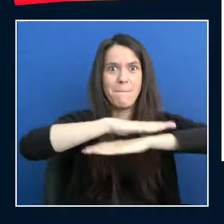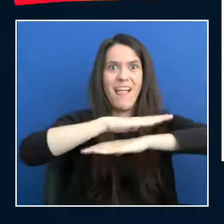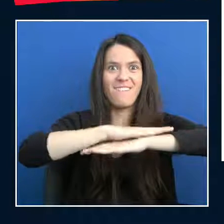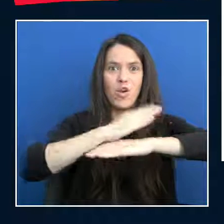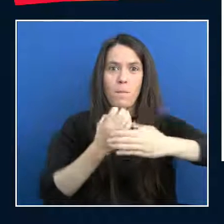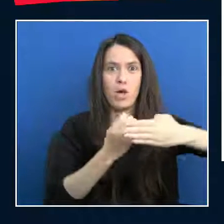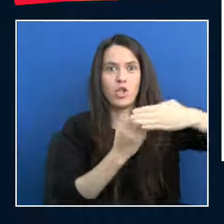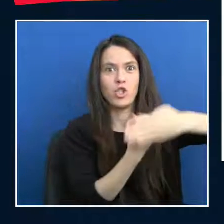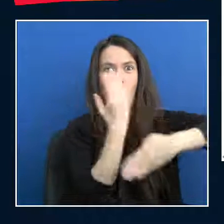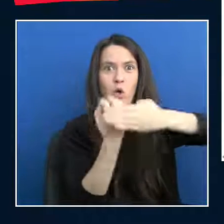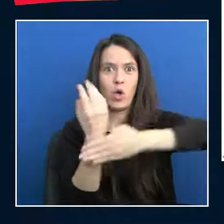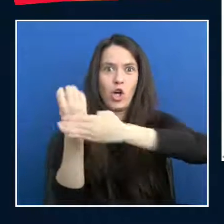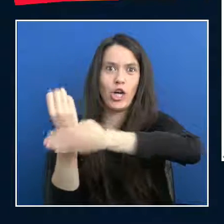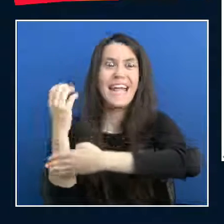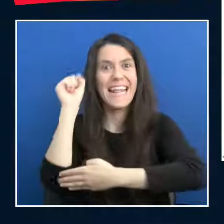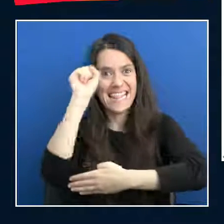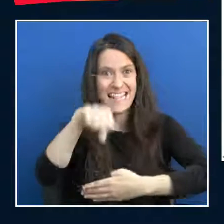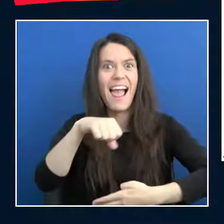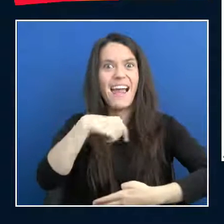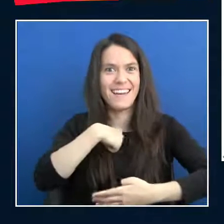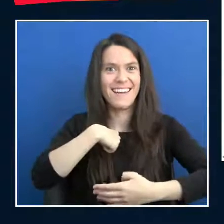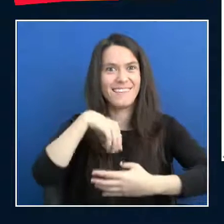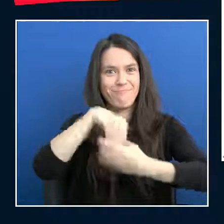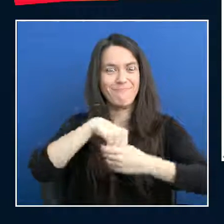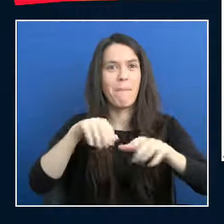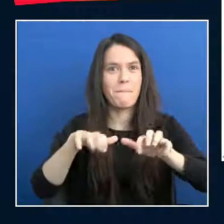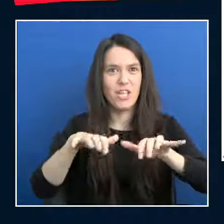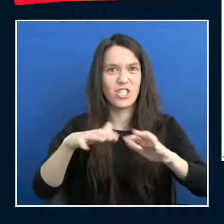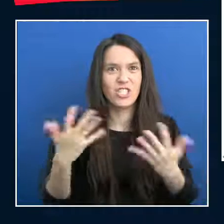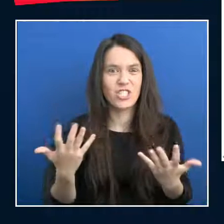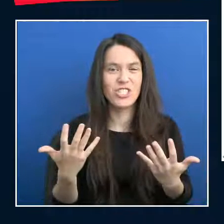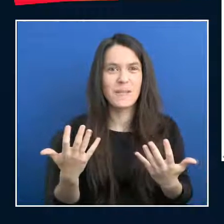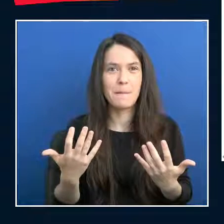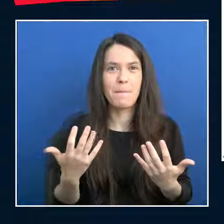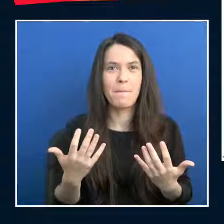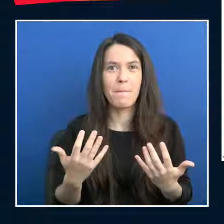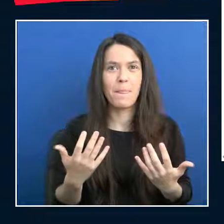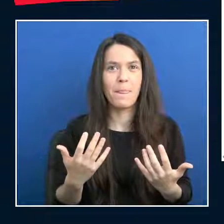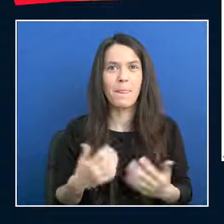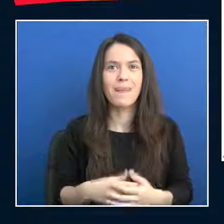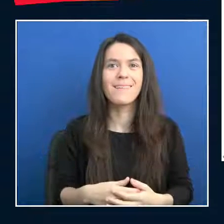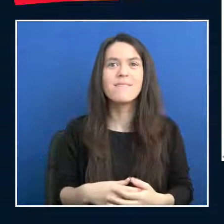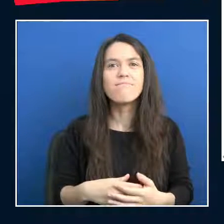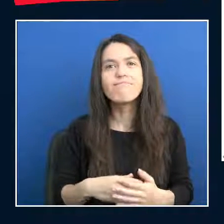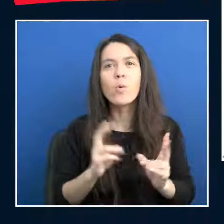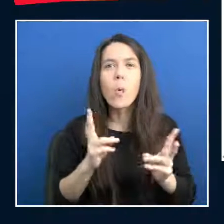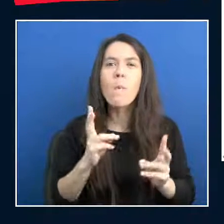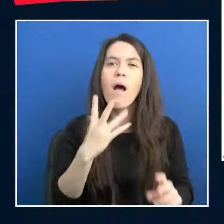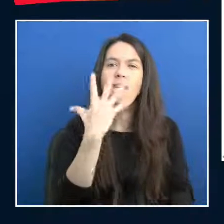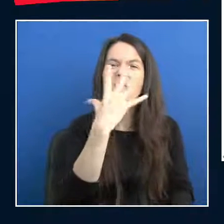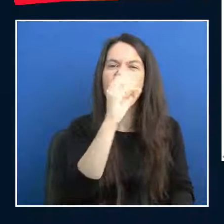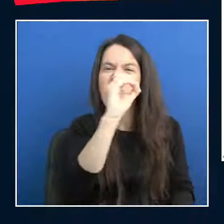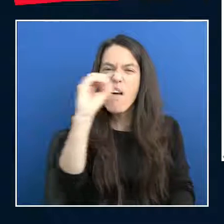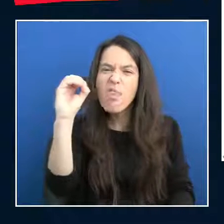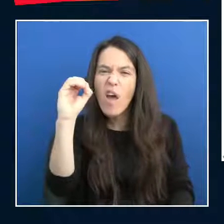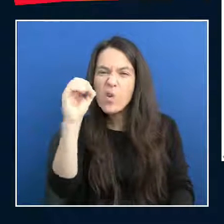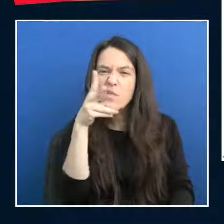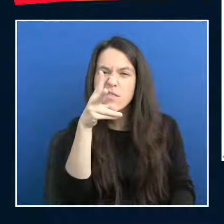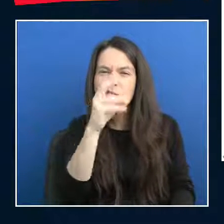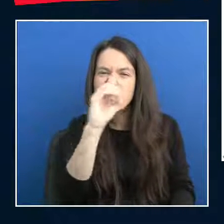locally on your machine if you want to. It's usually using the port 5000, and you can, if you want to,